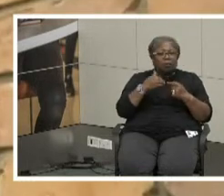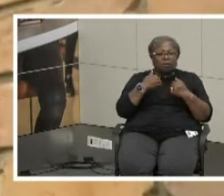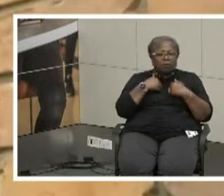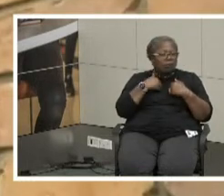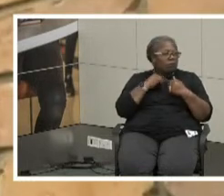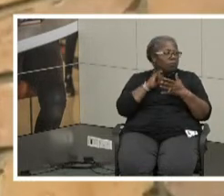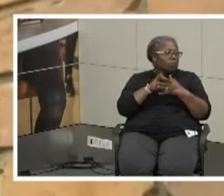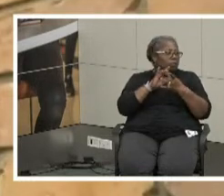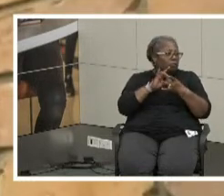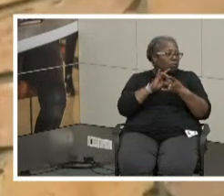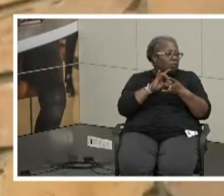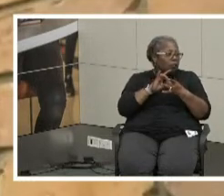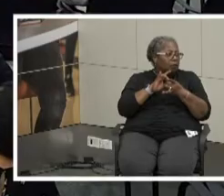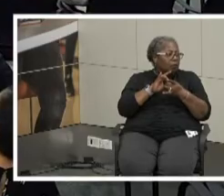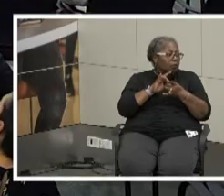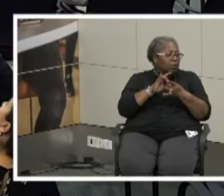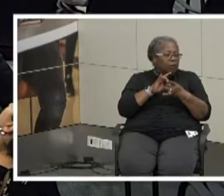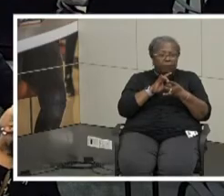relationship